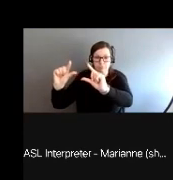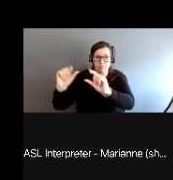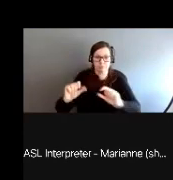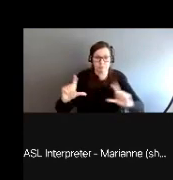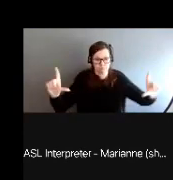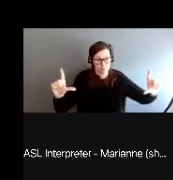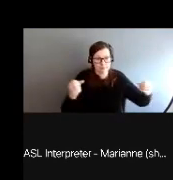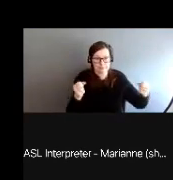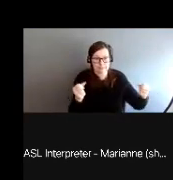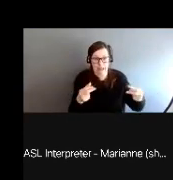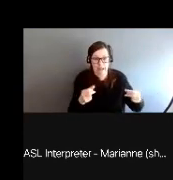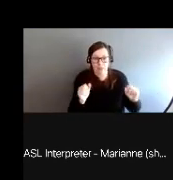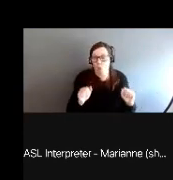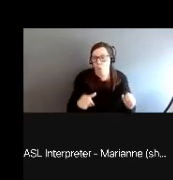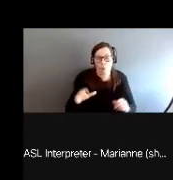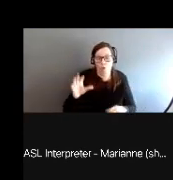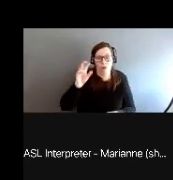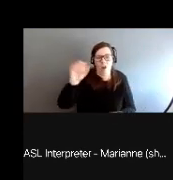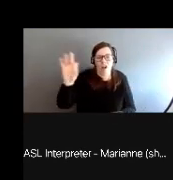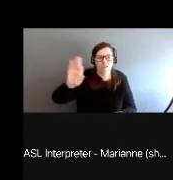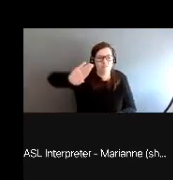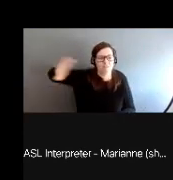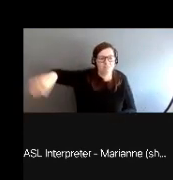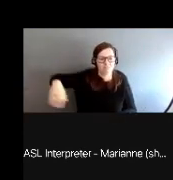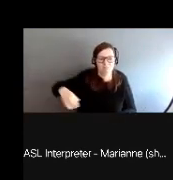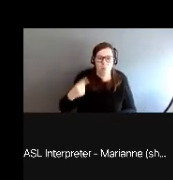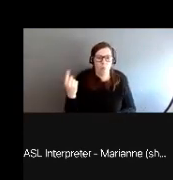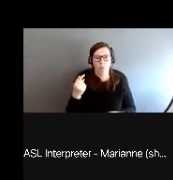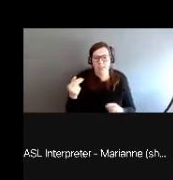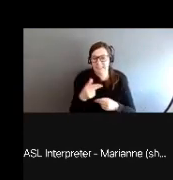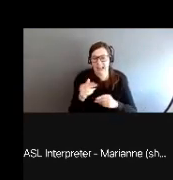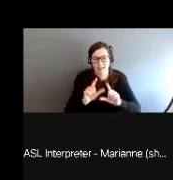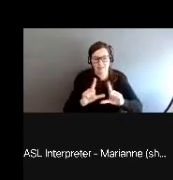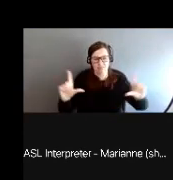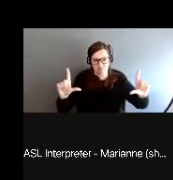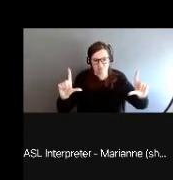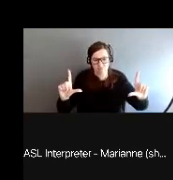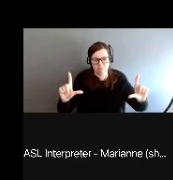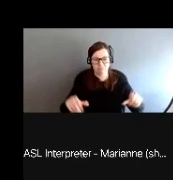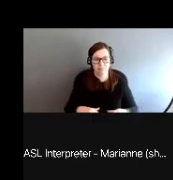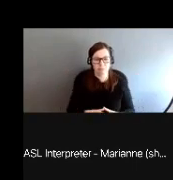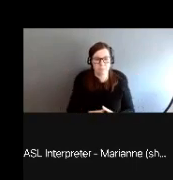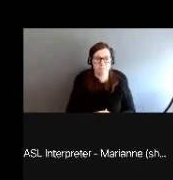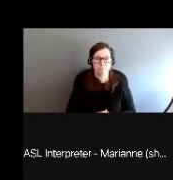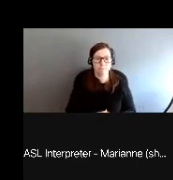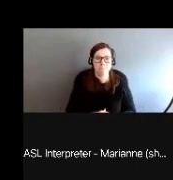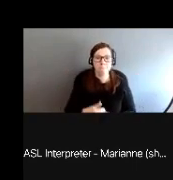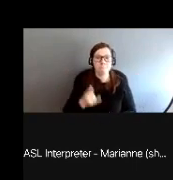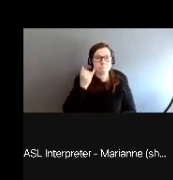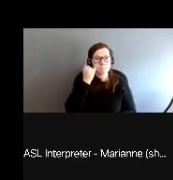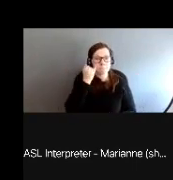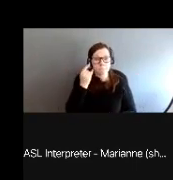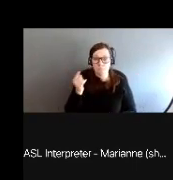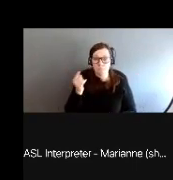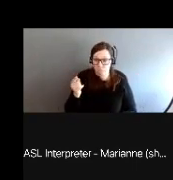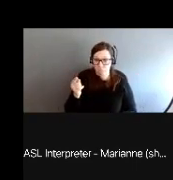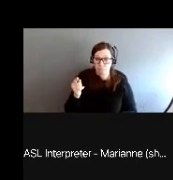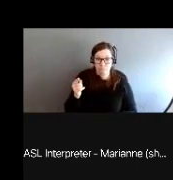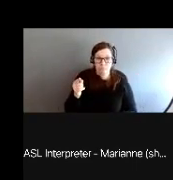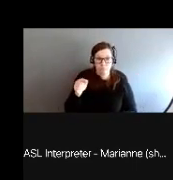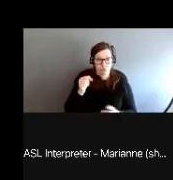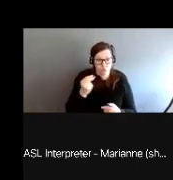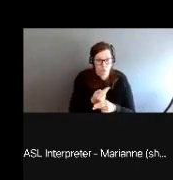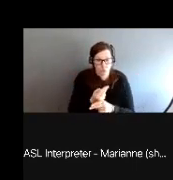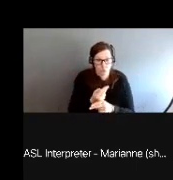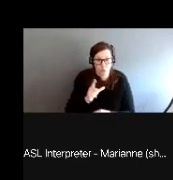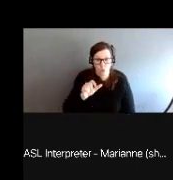as soon as you stop, it will upload it to the Loom server and give you a link immediately. You don't have to upload it to YouTube.